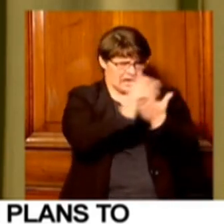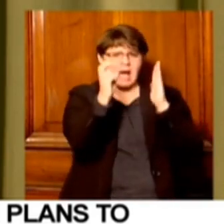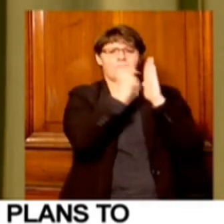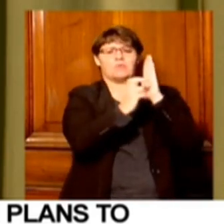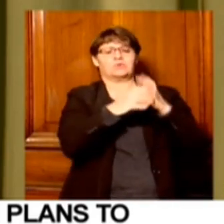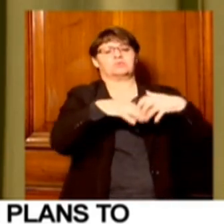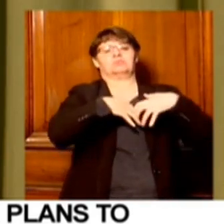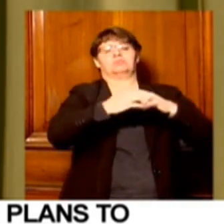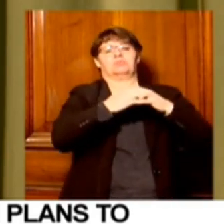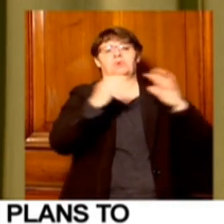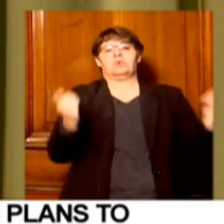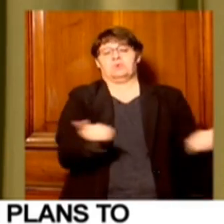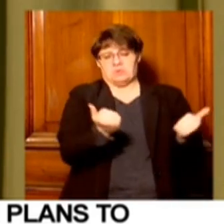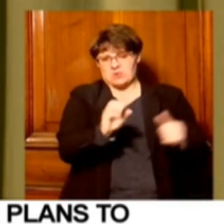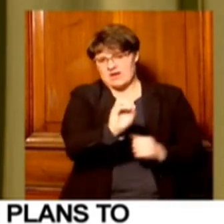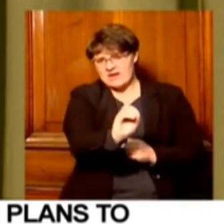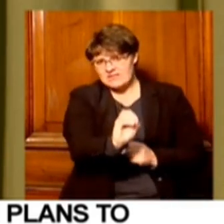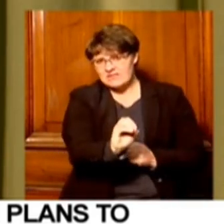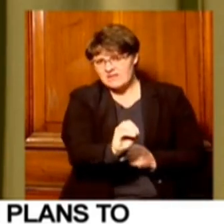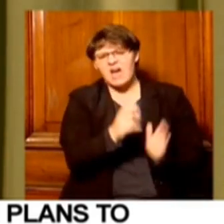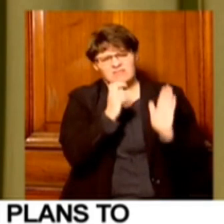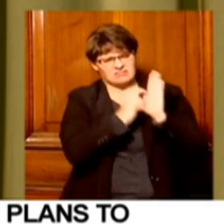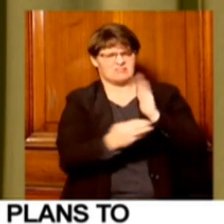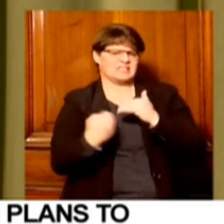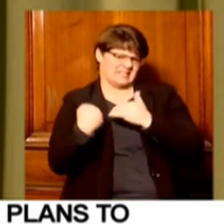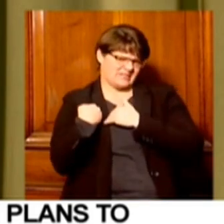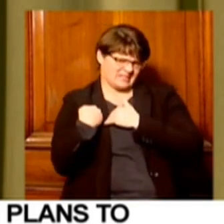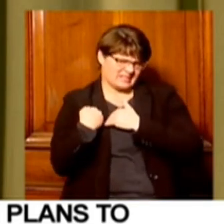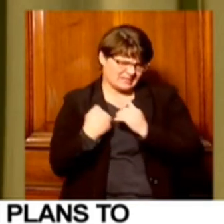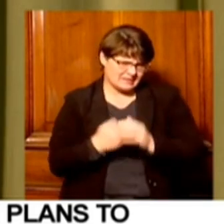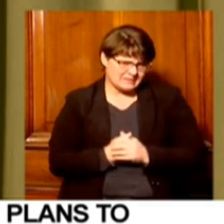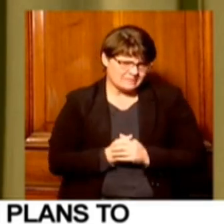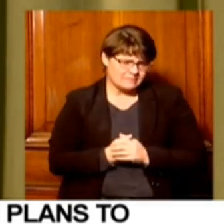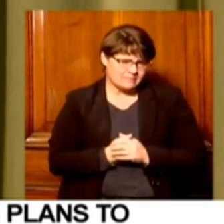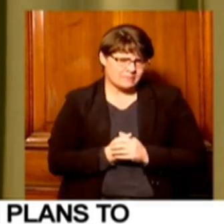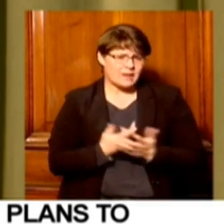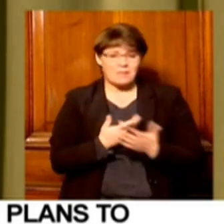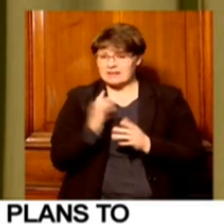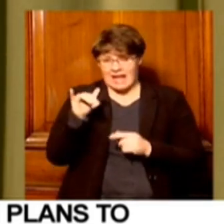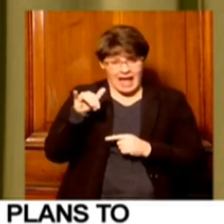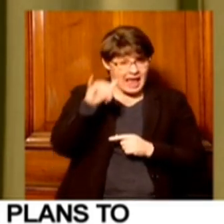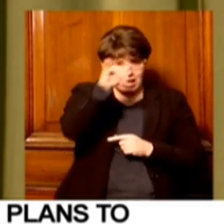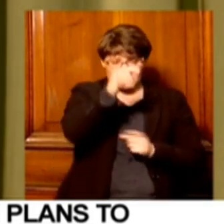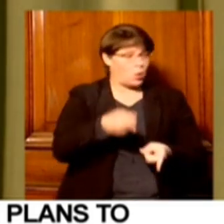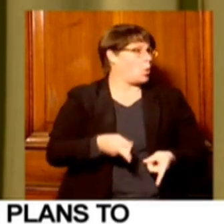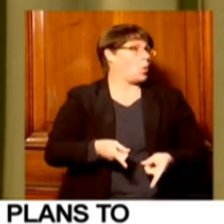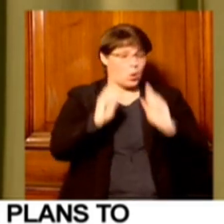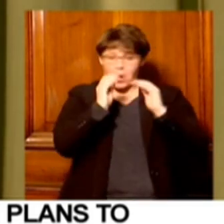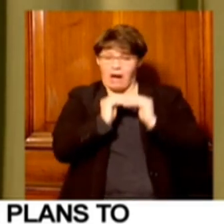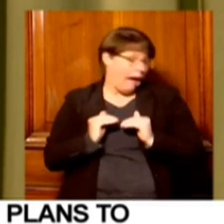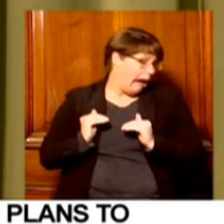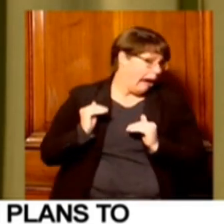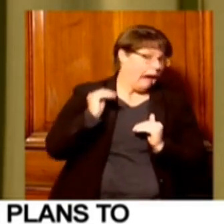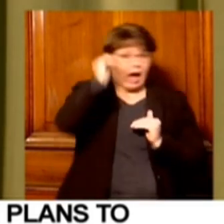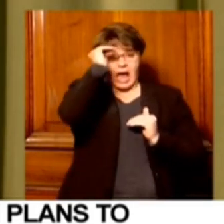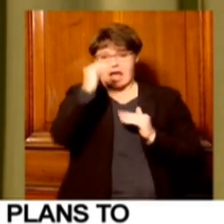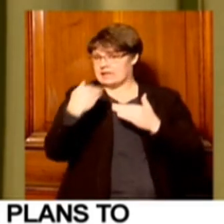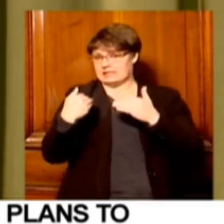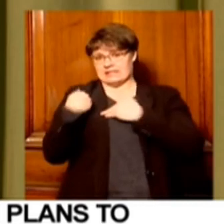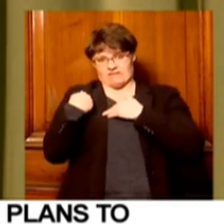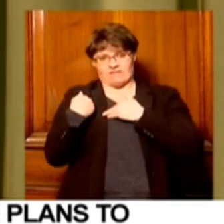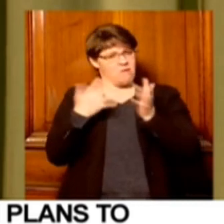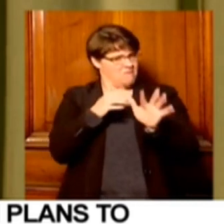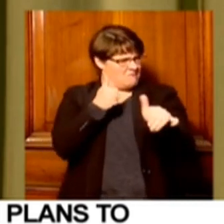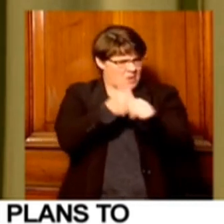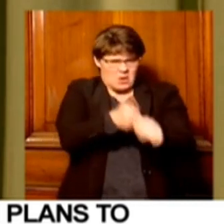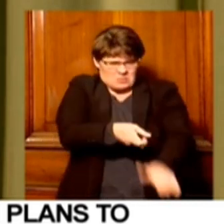and practices, as well as safety protocols that are there. But in the airline industry, this is at a much, much higher level of